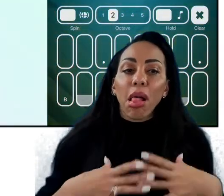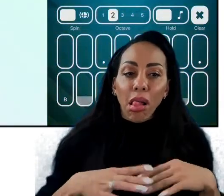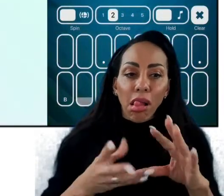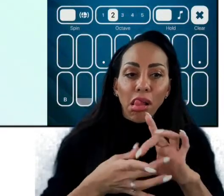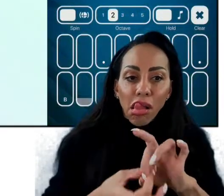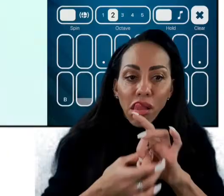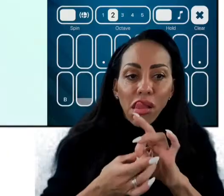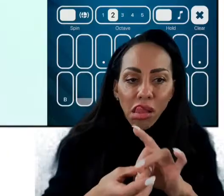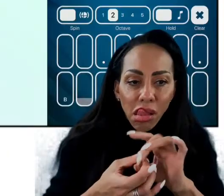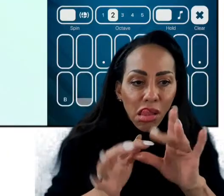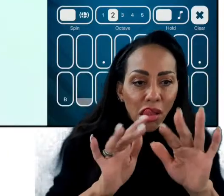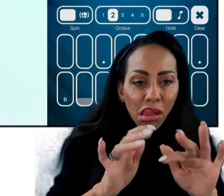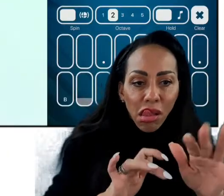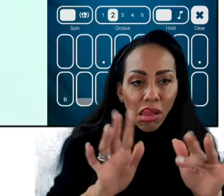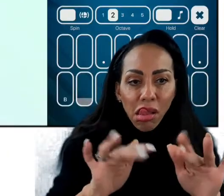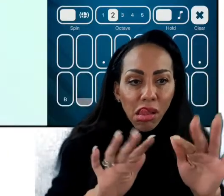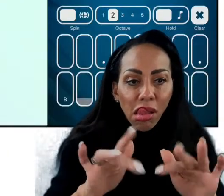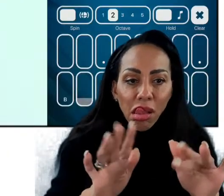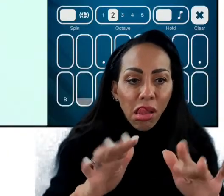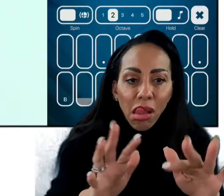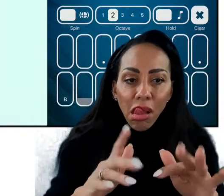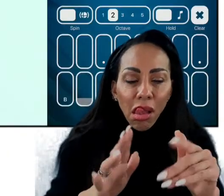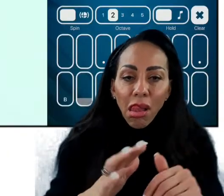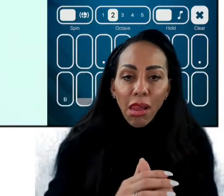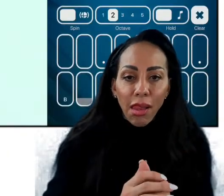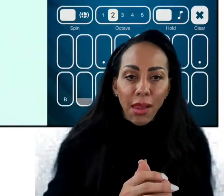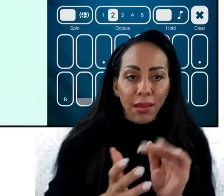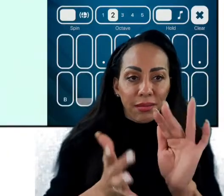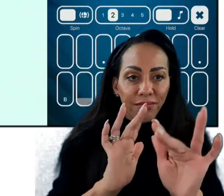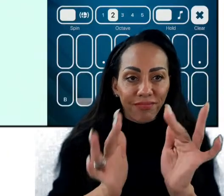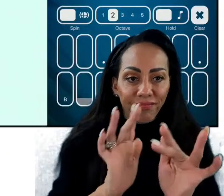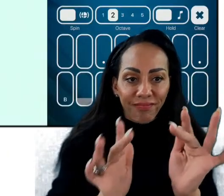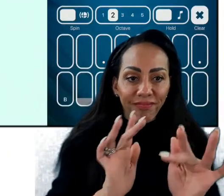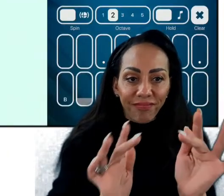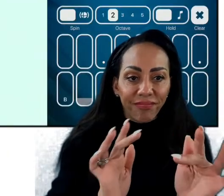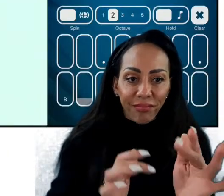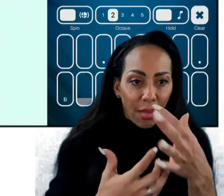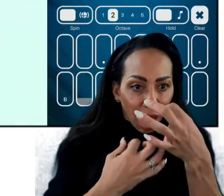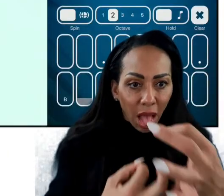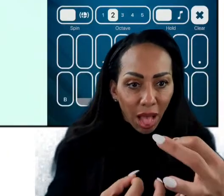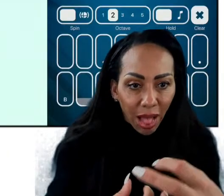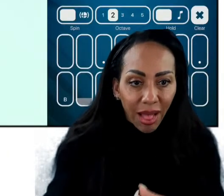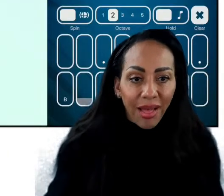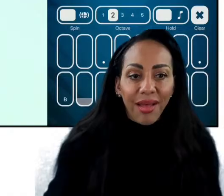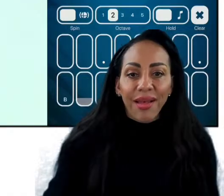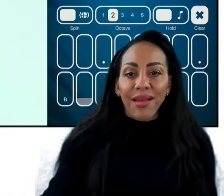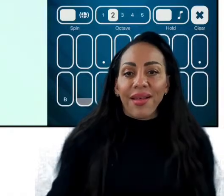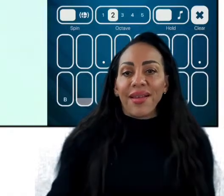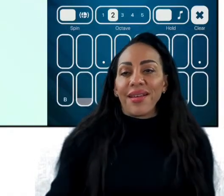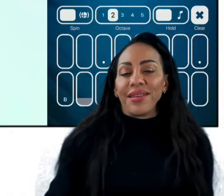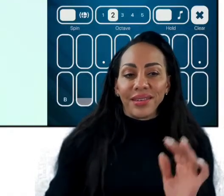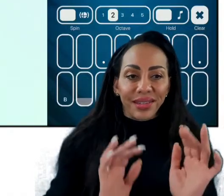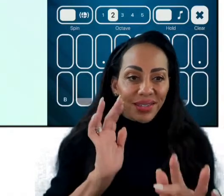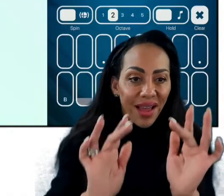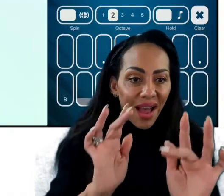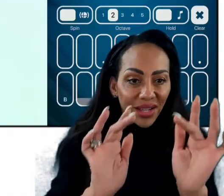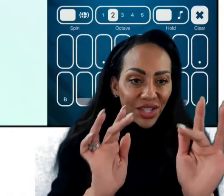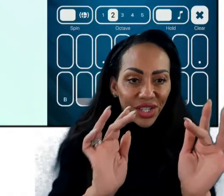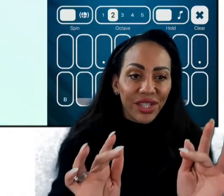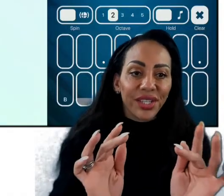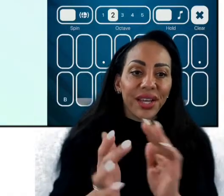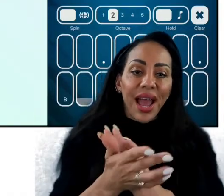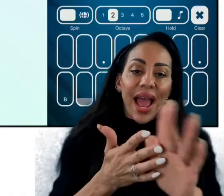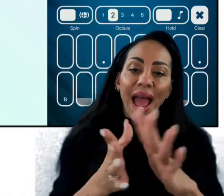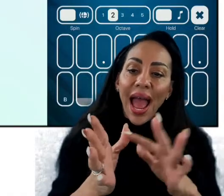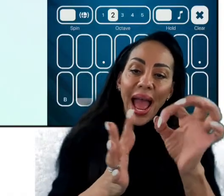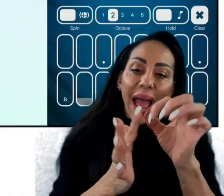that this app gave. The tactility itself was quite compelling, and the touchscreen sort of haptic feedback and everything else.